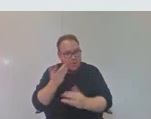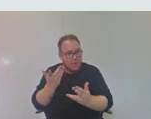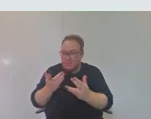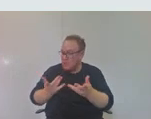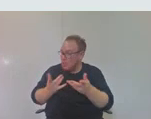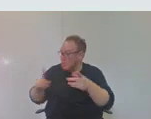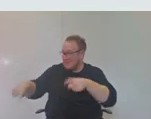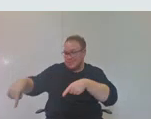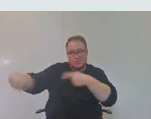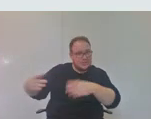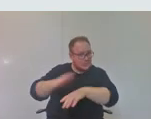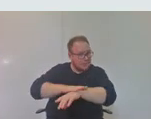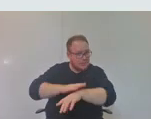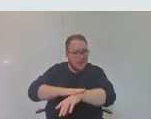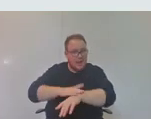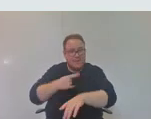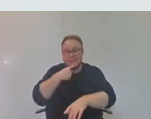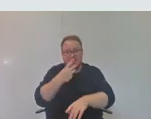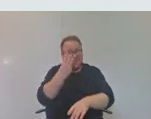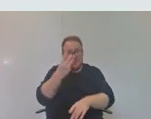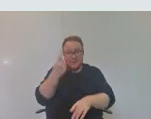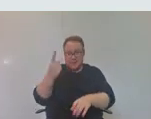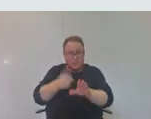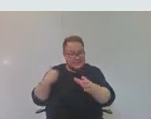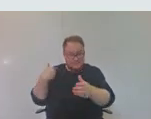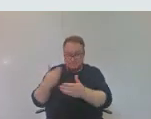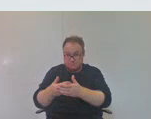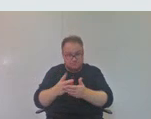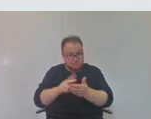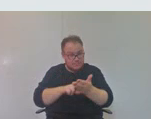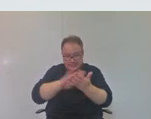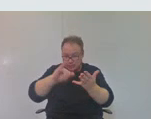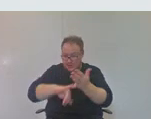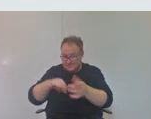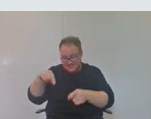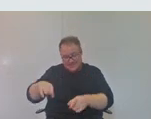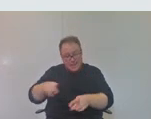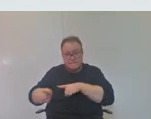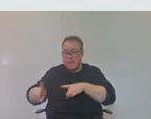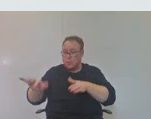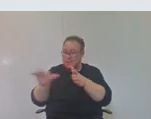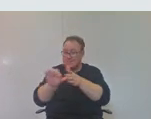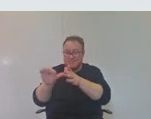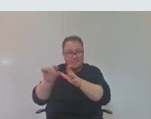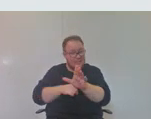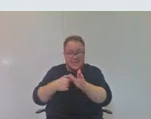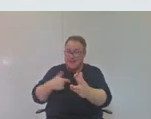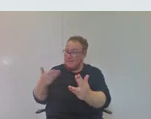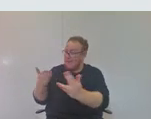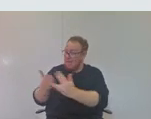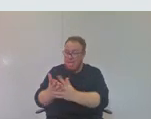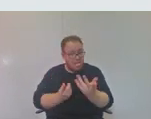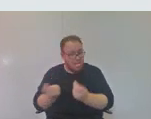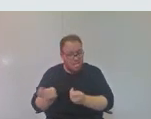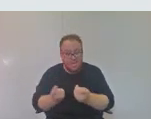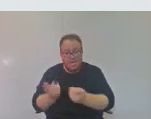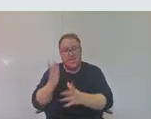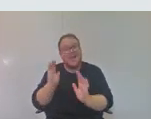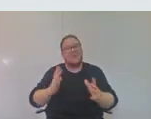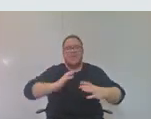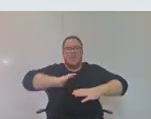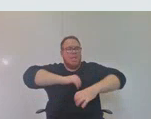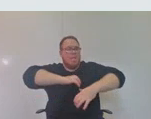it before, in my 31 years in the NHS, it's the most difficult year I've been through, and we've had to very, very quickly adapt to a very different way of doing business